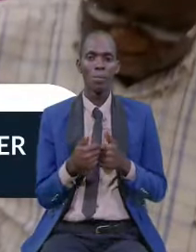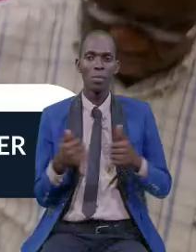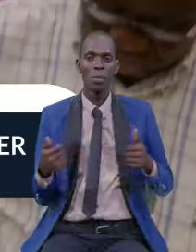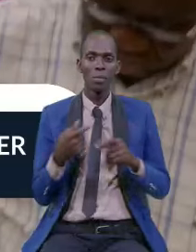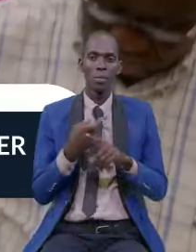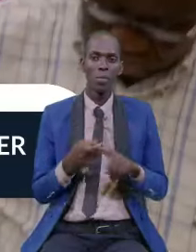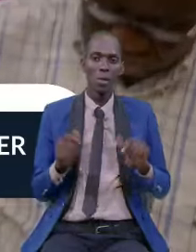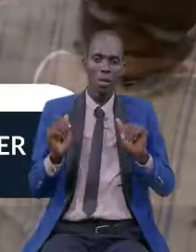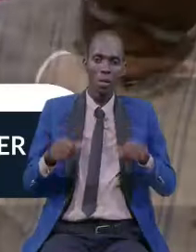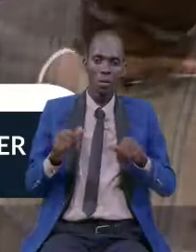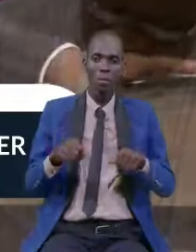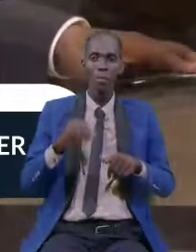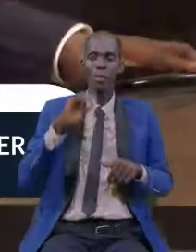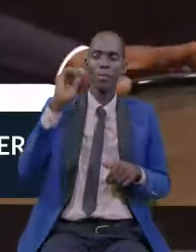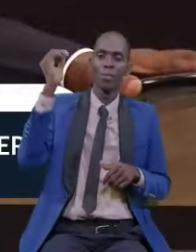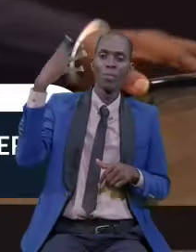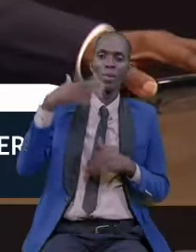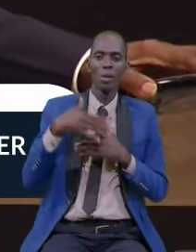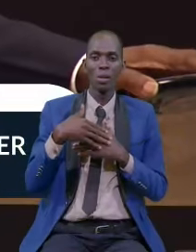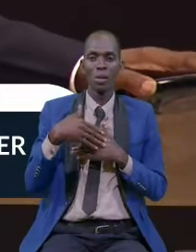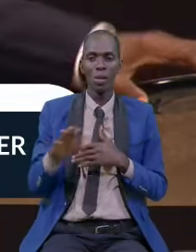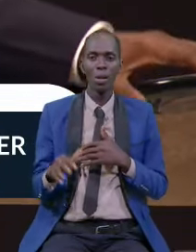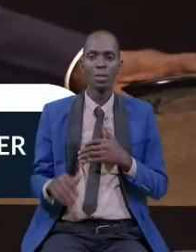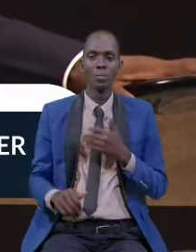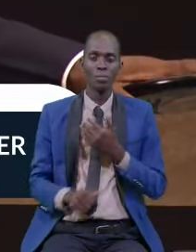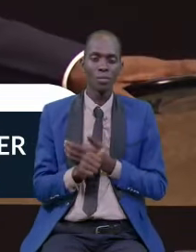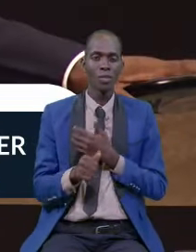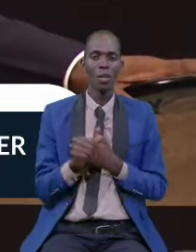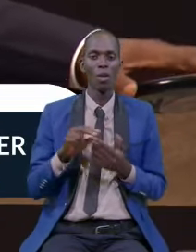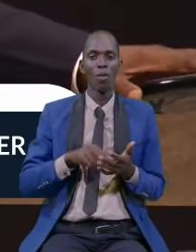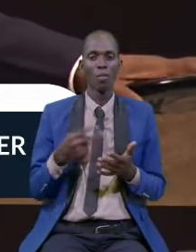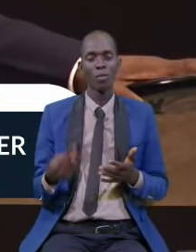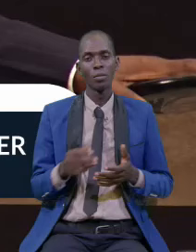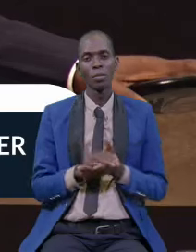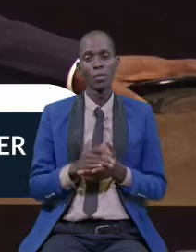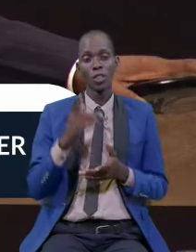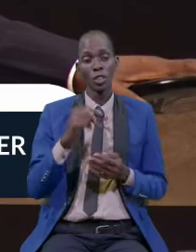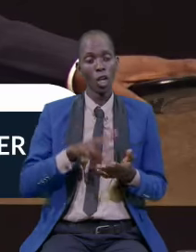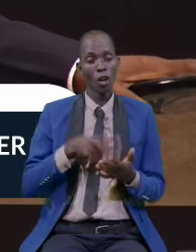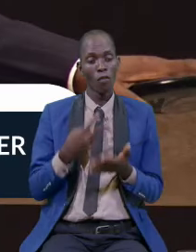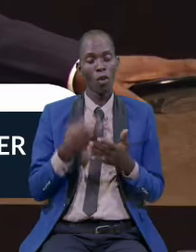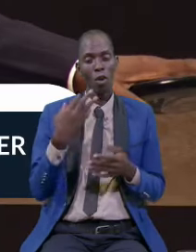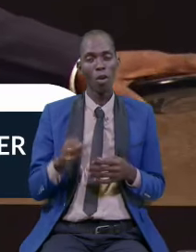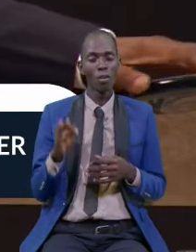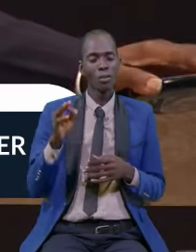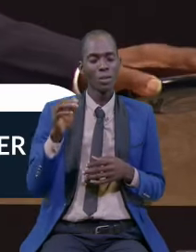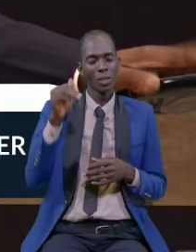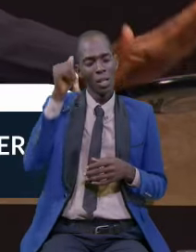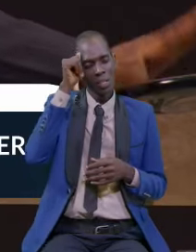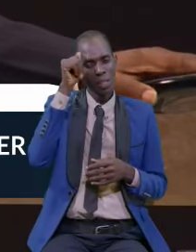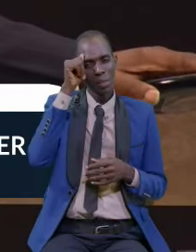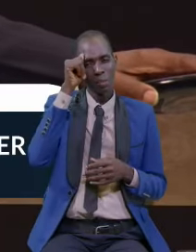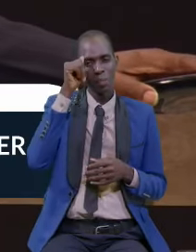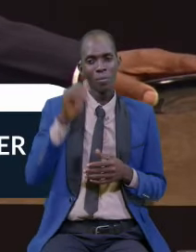grace after deadening fall. The fall of Adam deadened